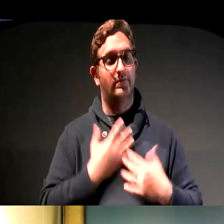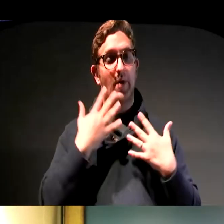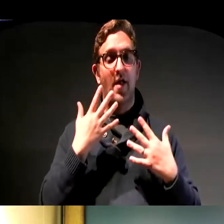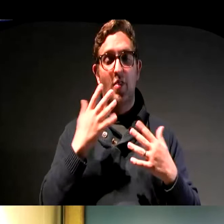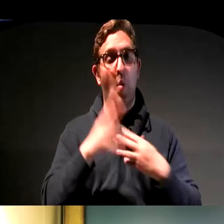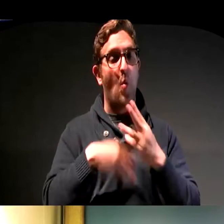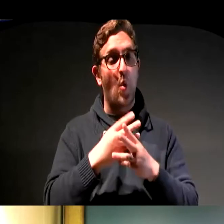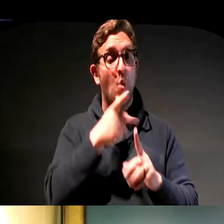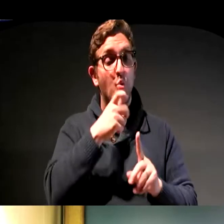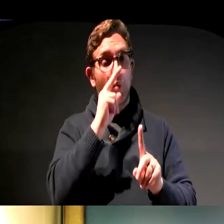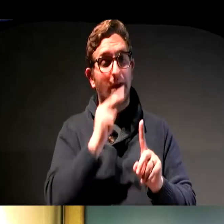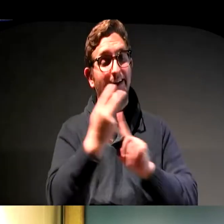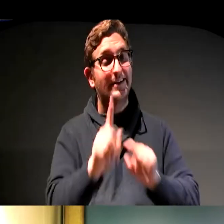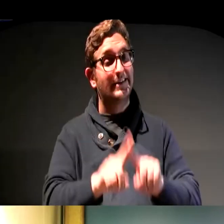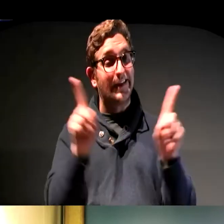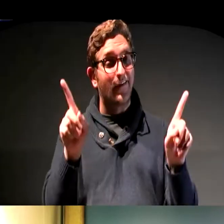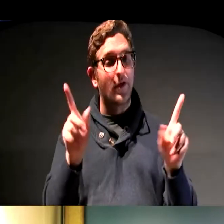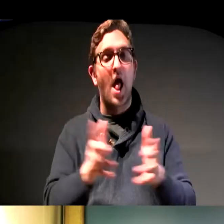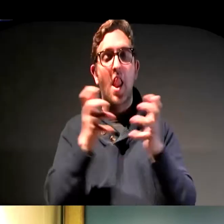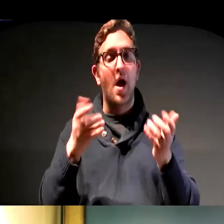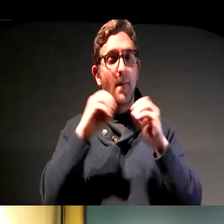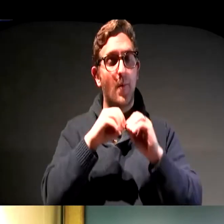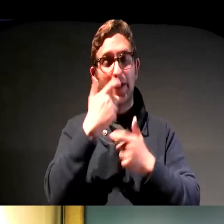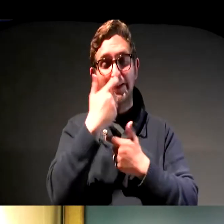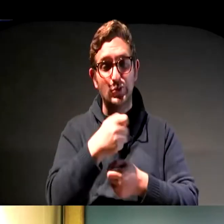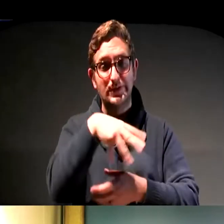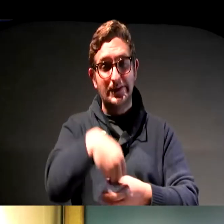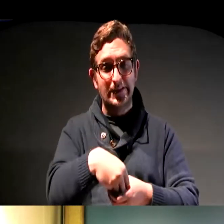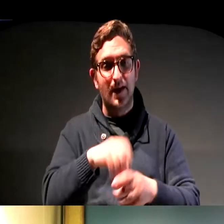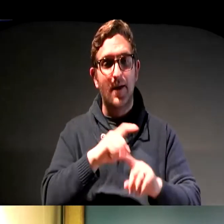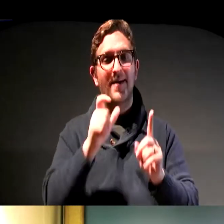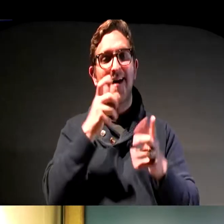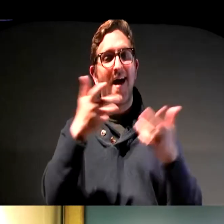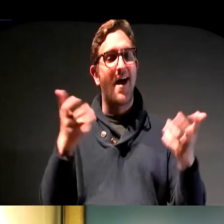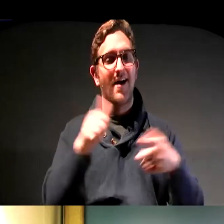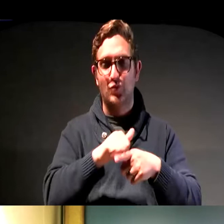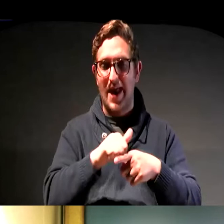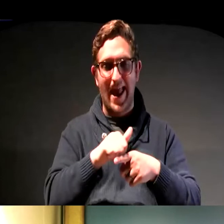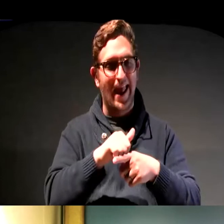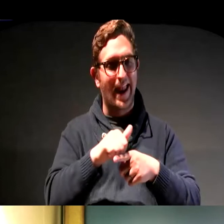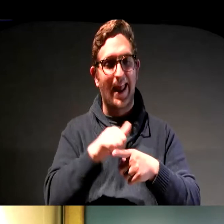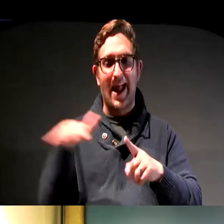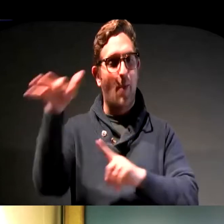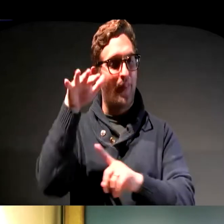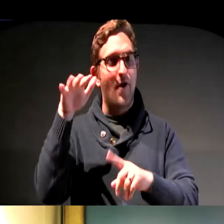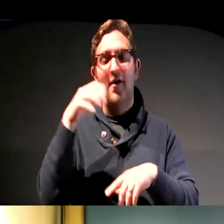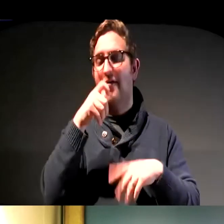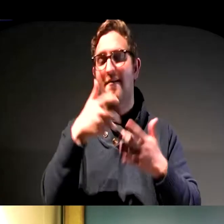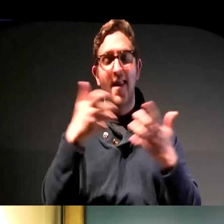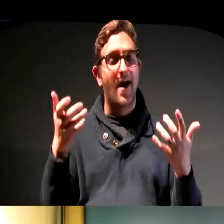world differently. So there's a lot more interest, but there's not a lot of training out there. There's not a lot